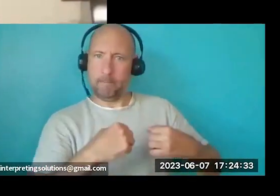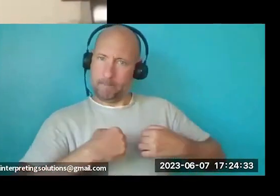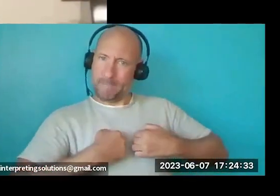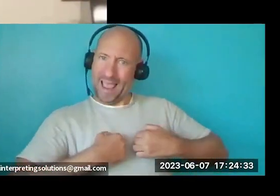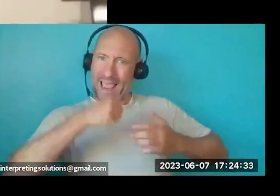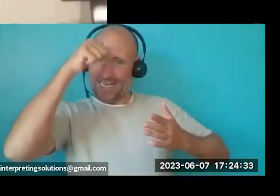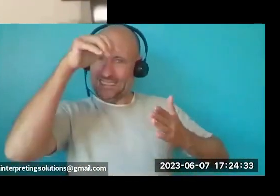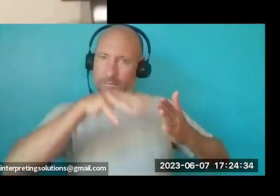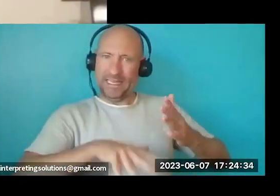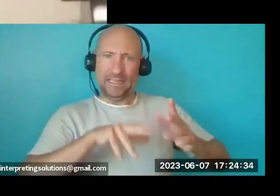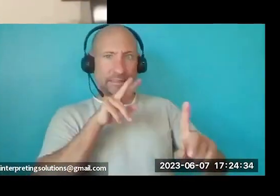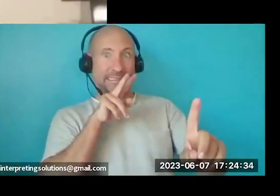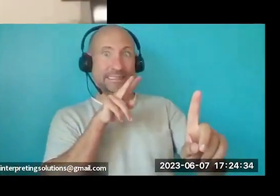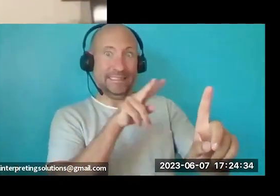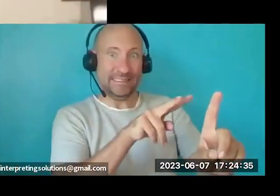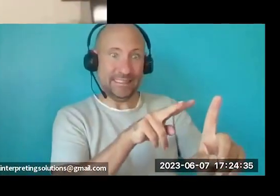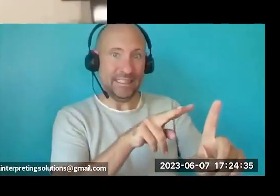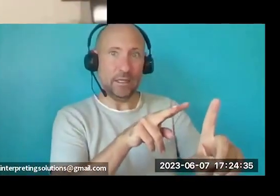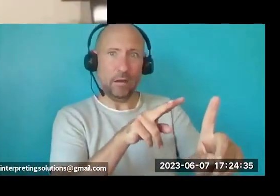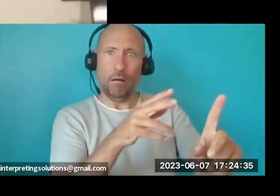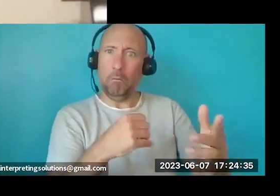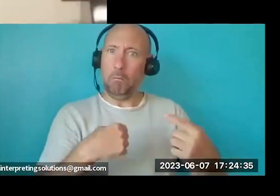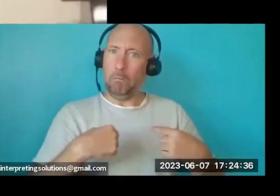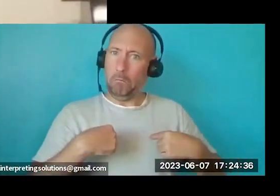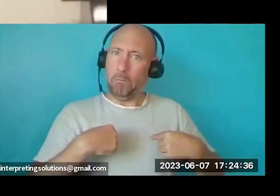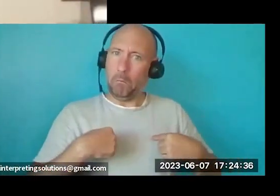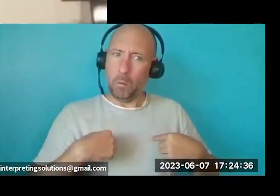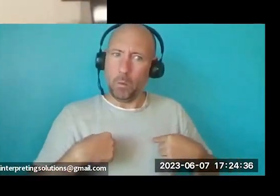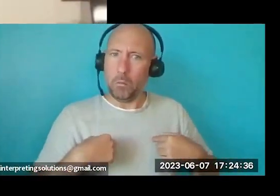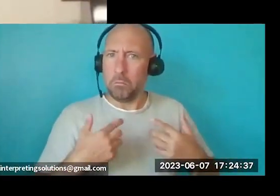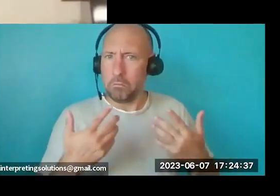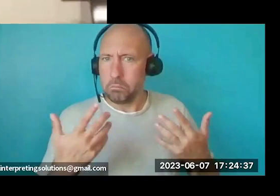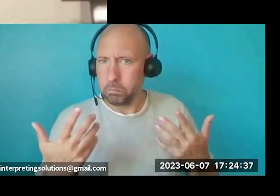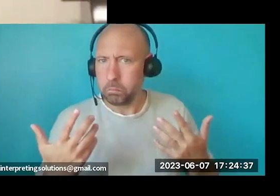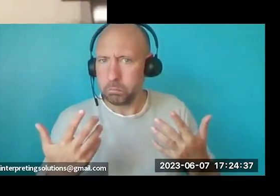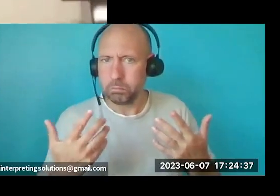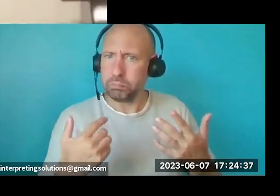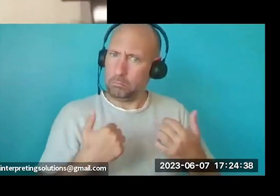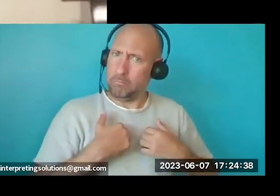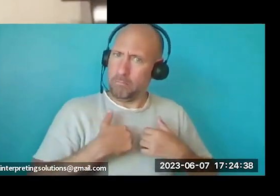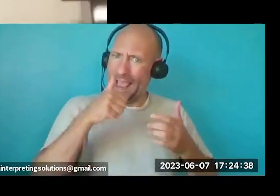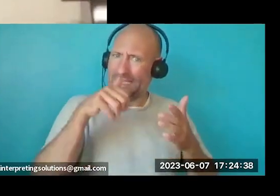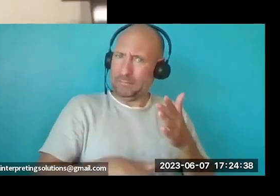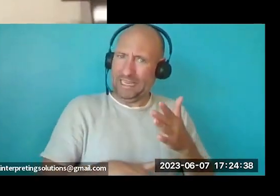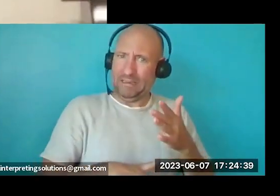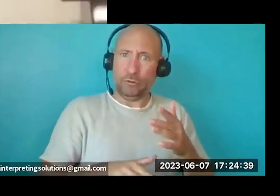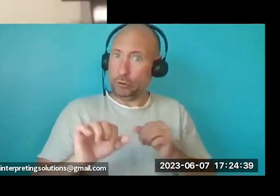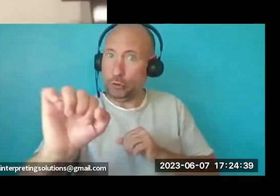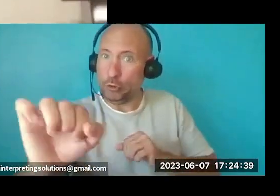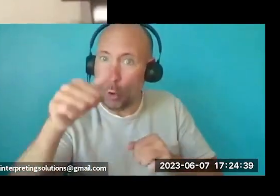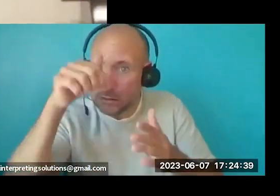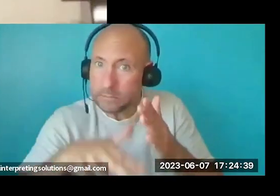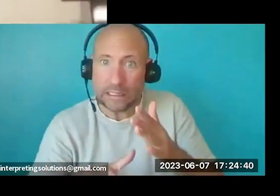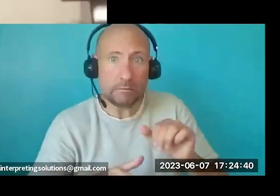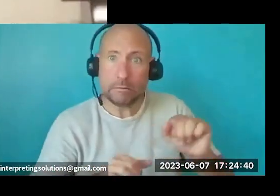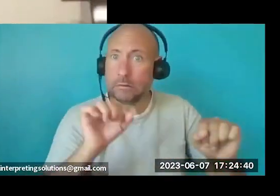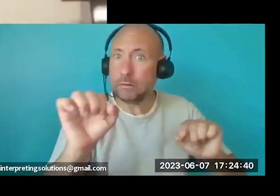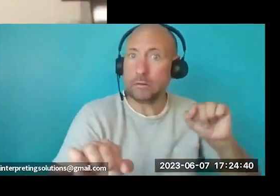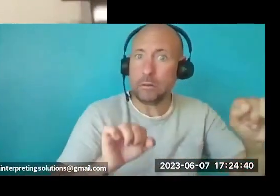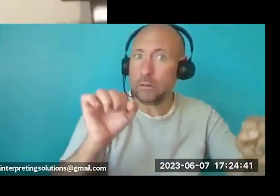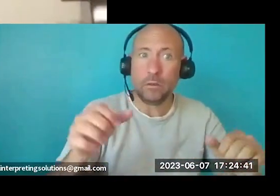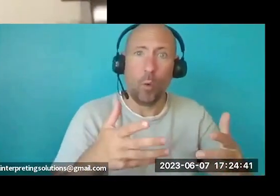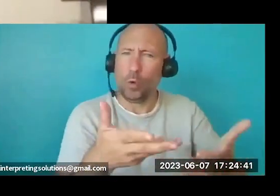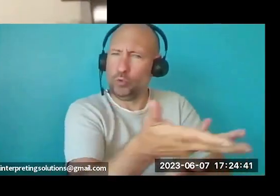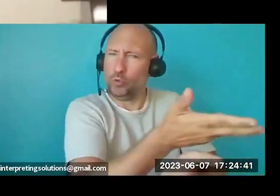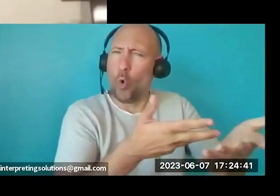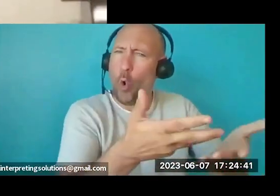experience, which means that you should choose based on your experience, on our experience in this case, and the dialogue with the